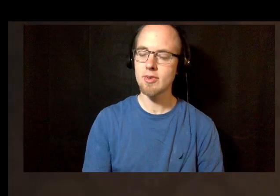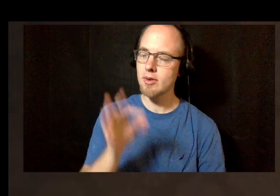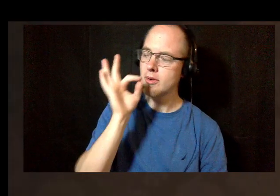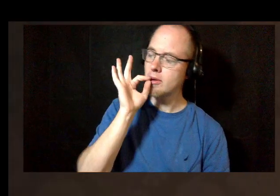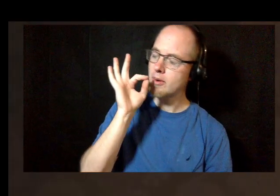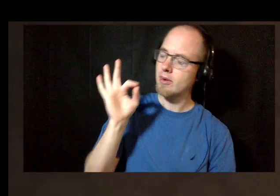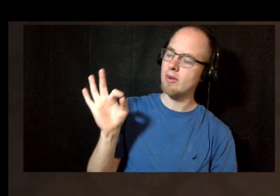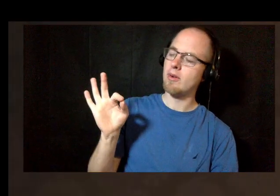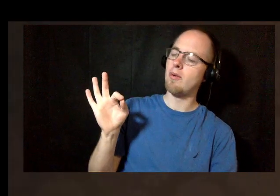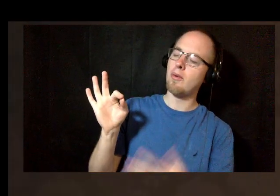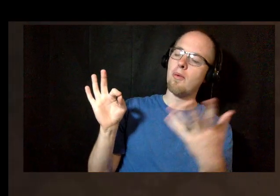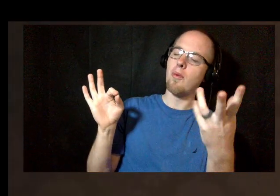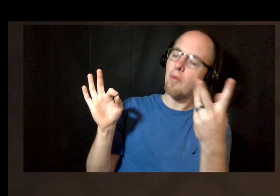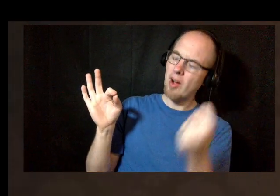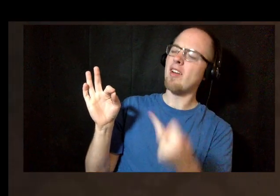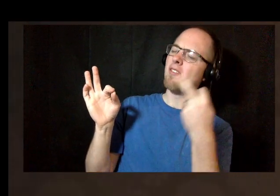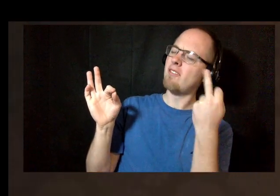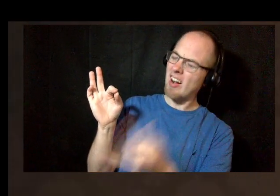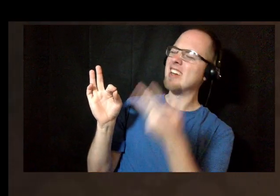Fuck is that?